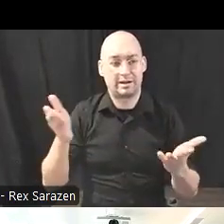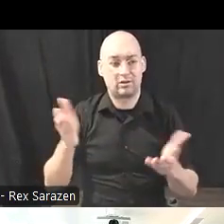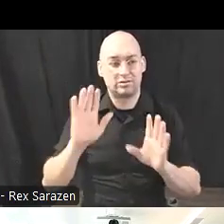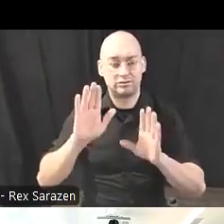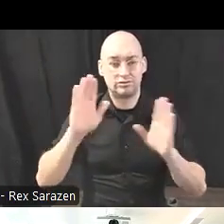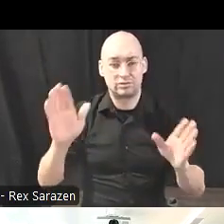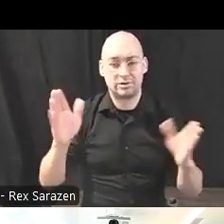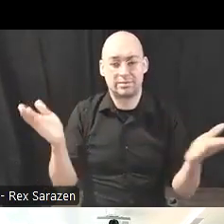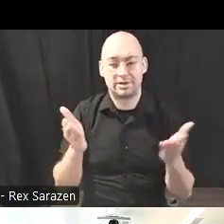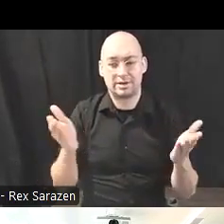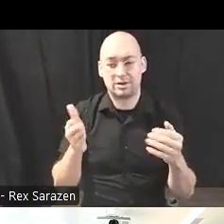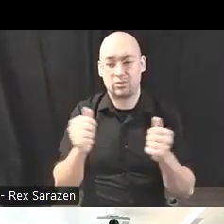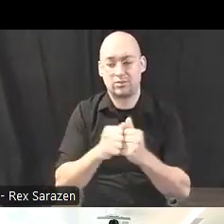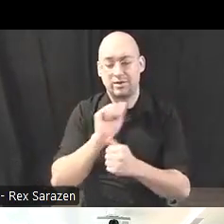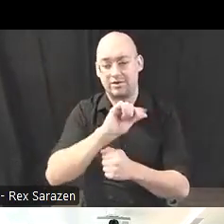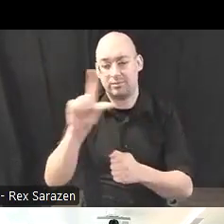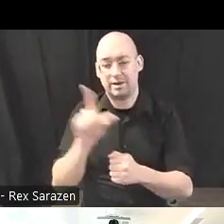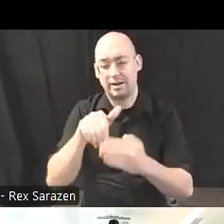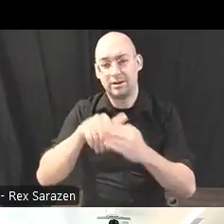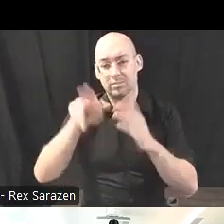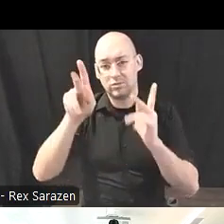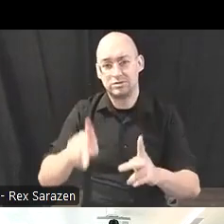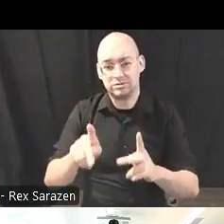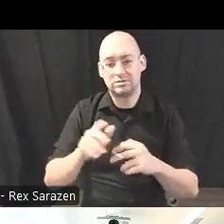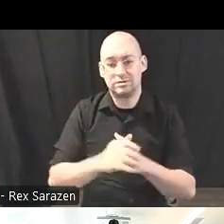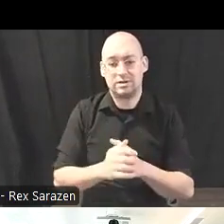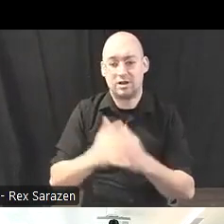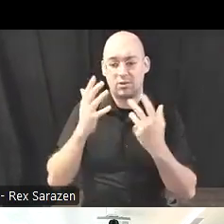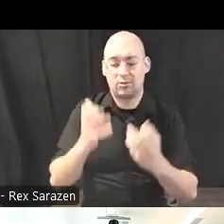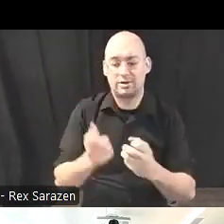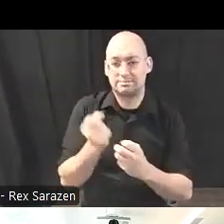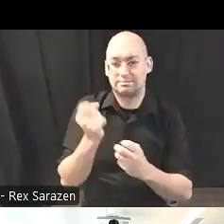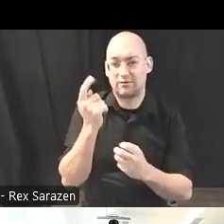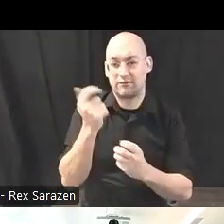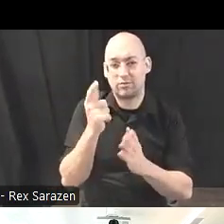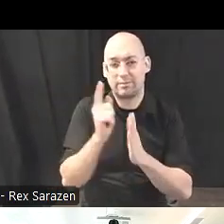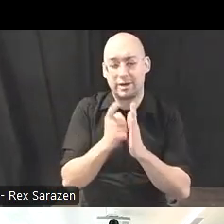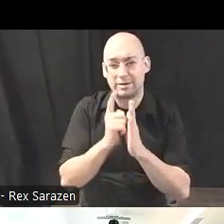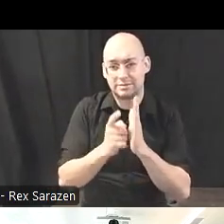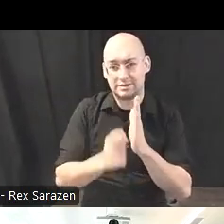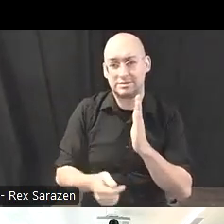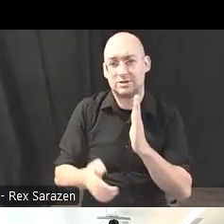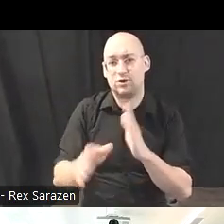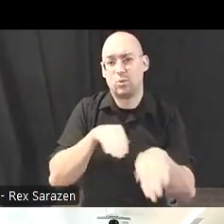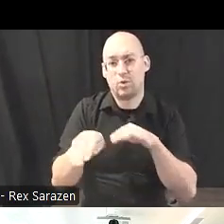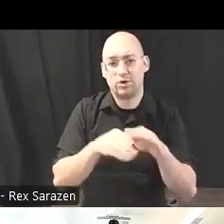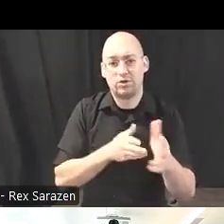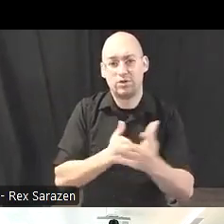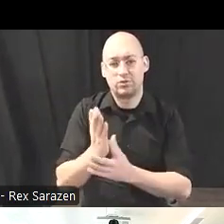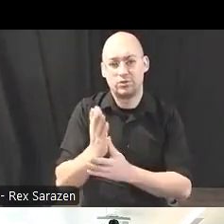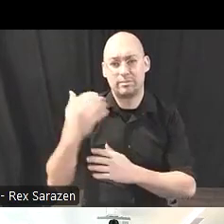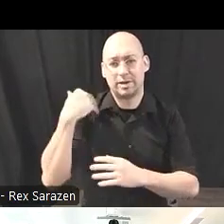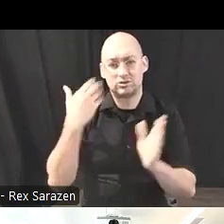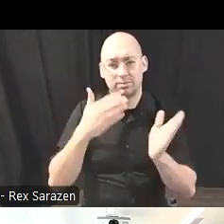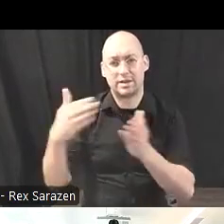here with everybody in person. And I want to just spend a few minutes walking through our Master Plan for